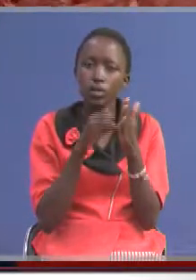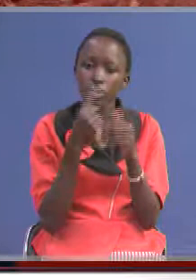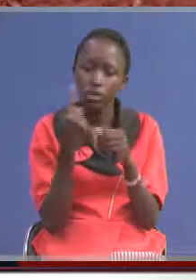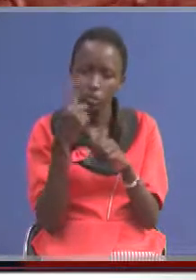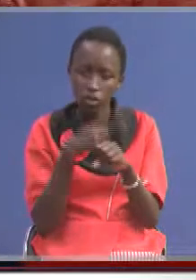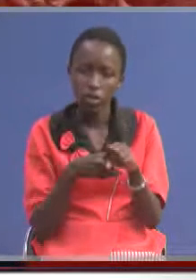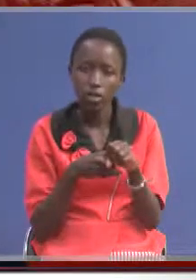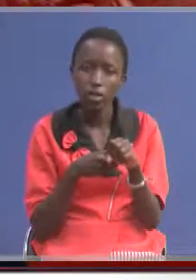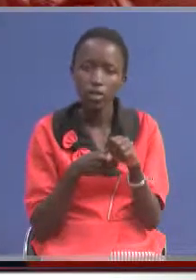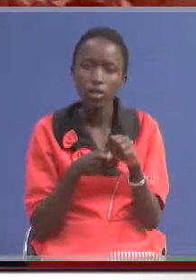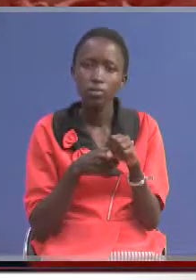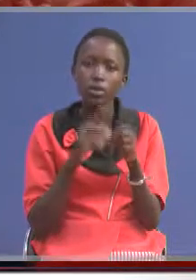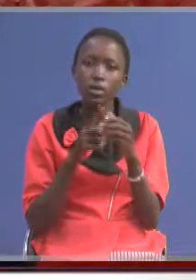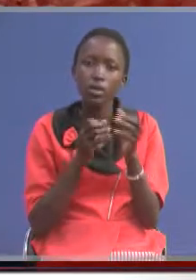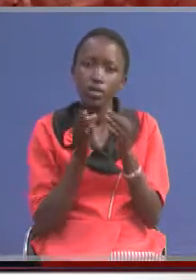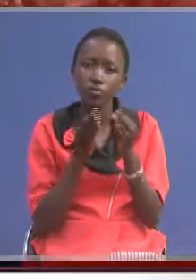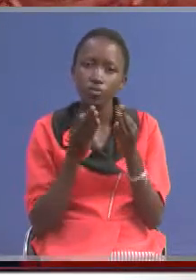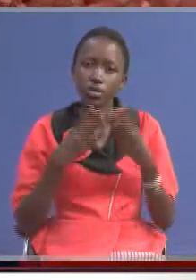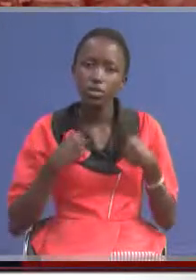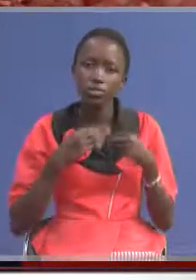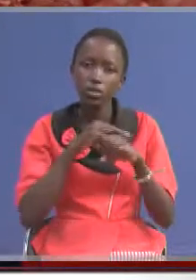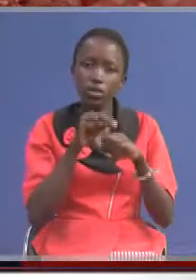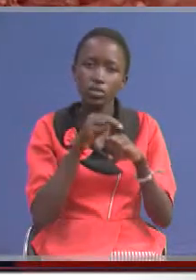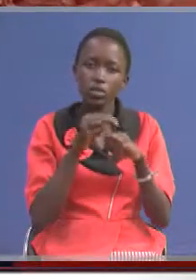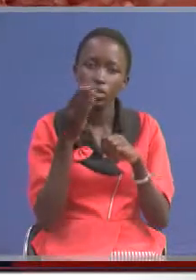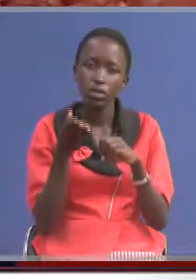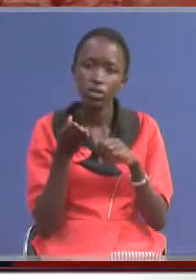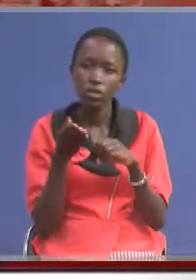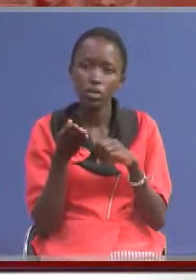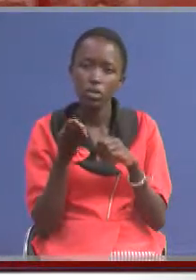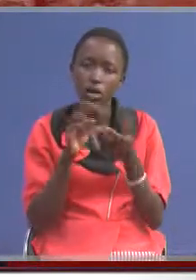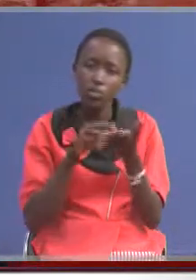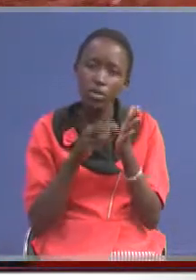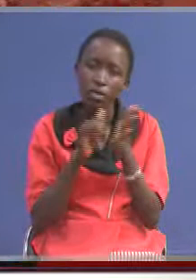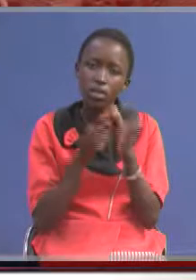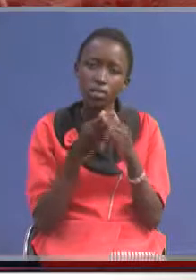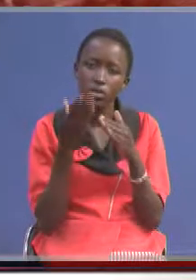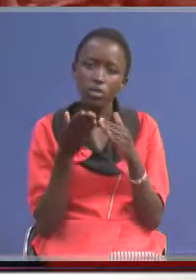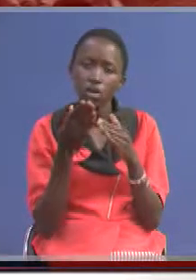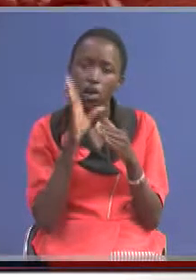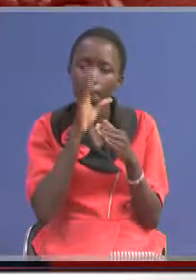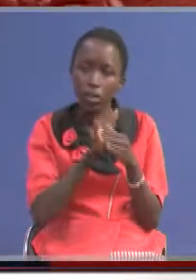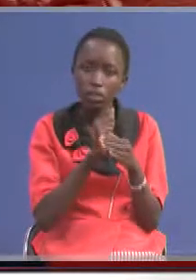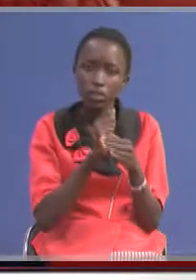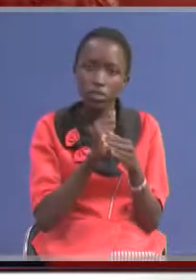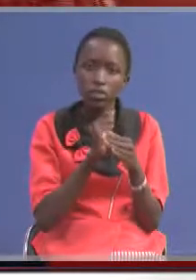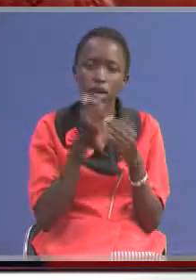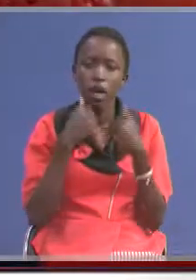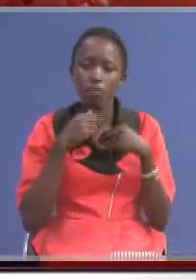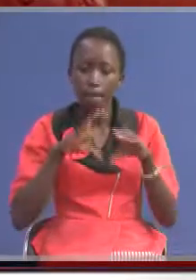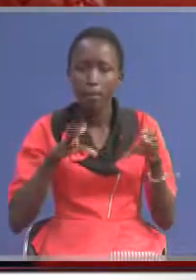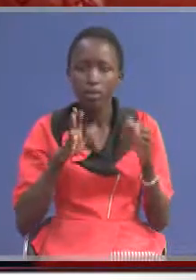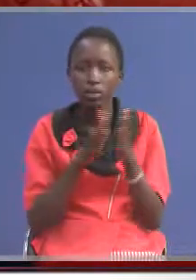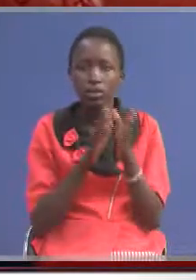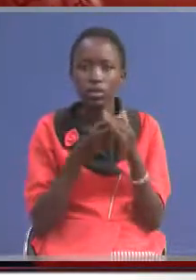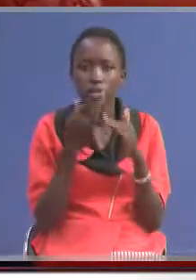year. If we are allowing networks to do national roaming on our network, it means that there is an absence of them getting to the market and